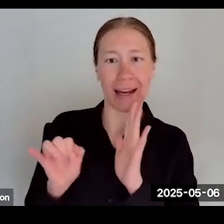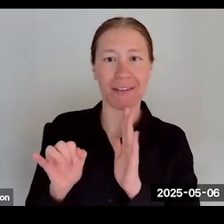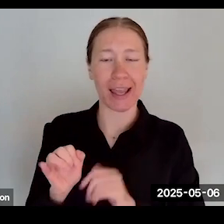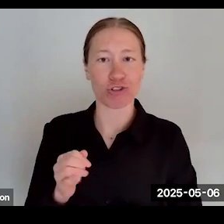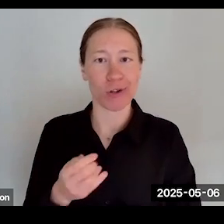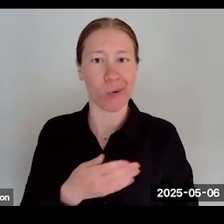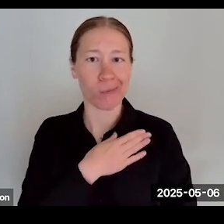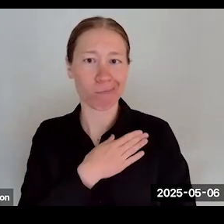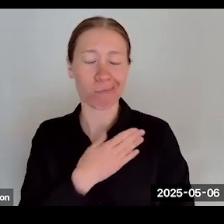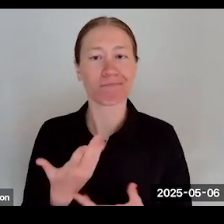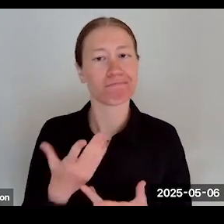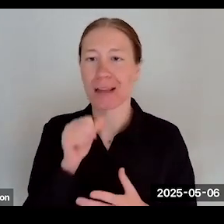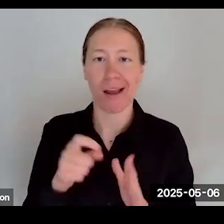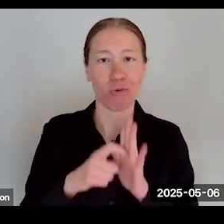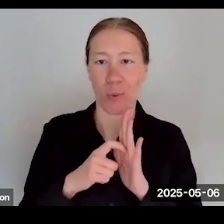a requirement.